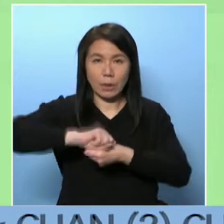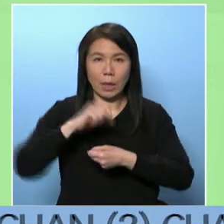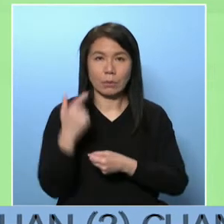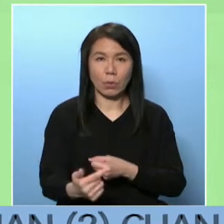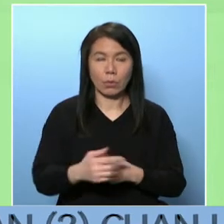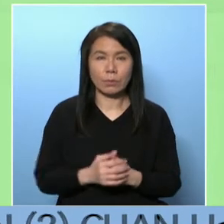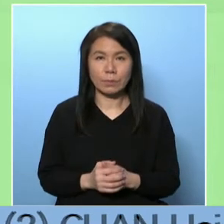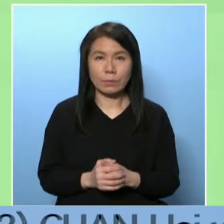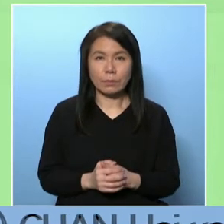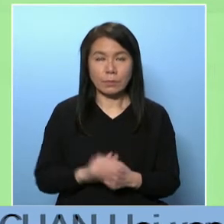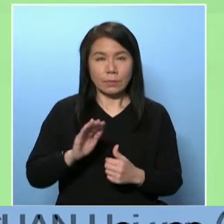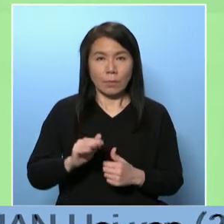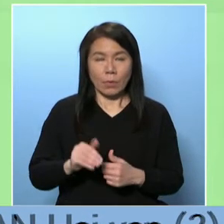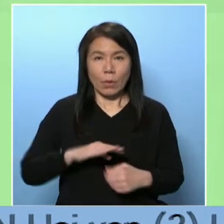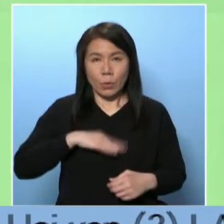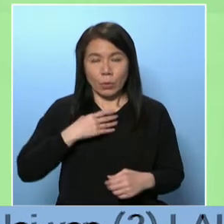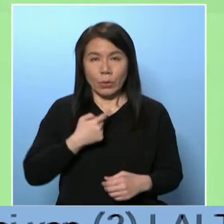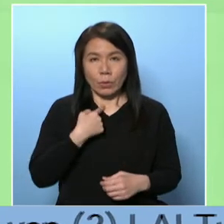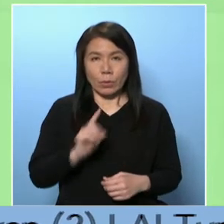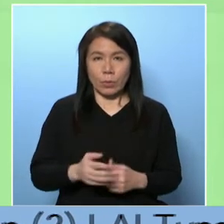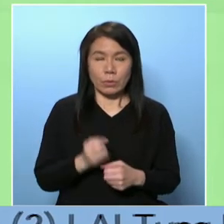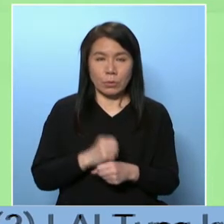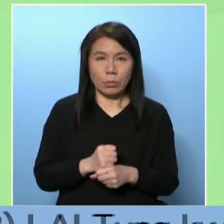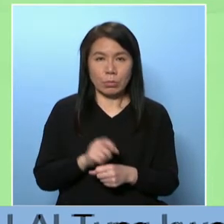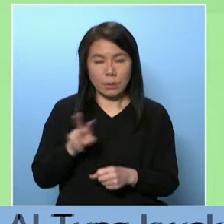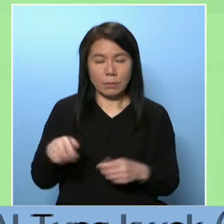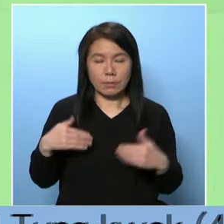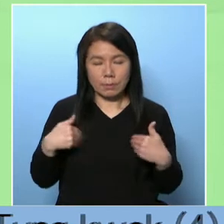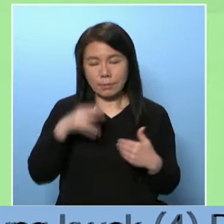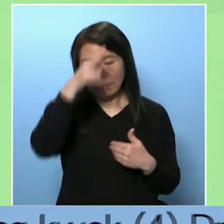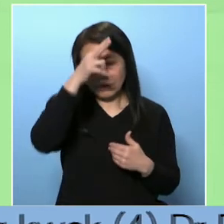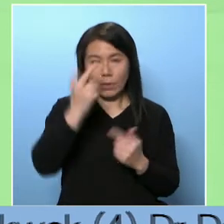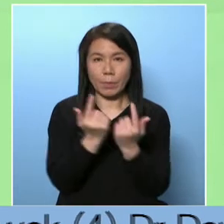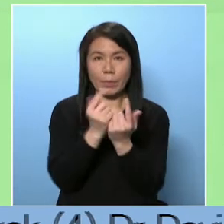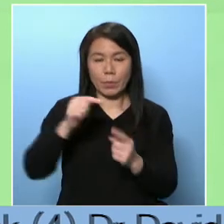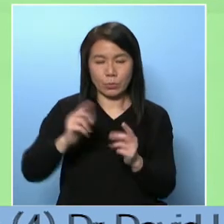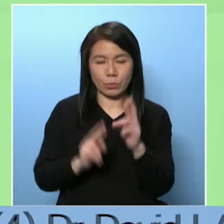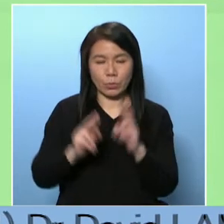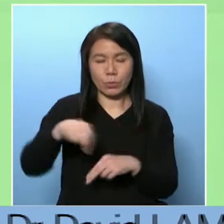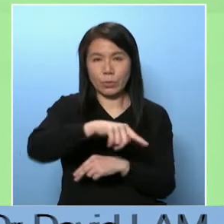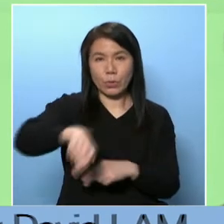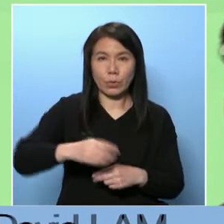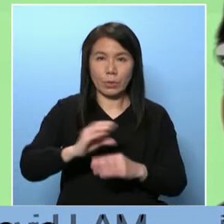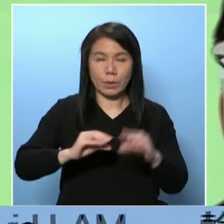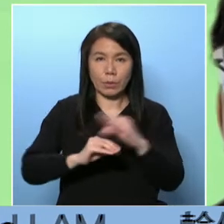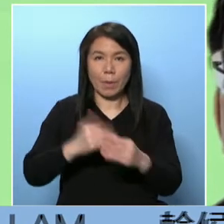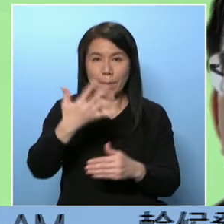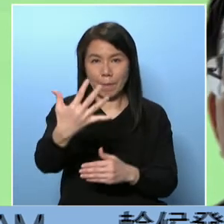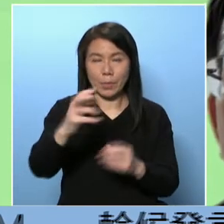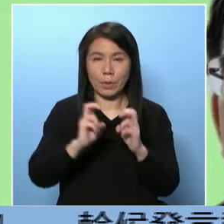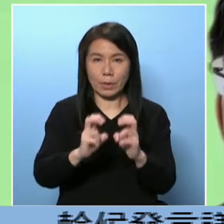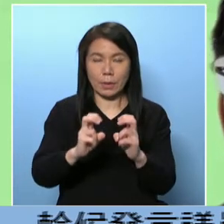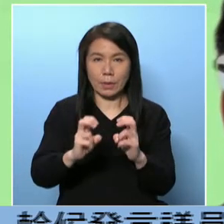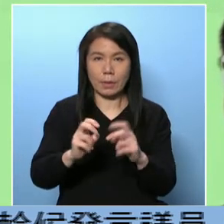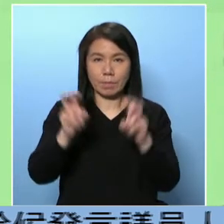we will have to ensure that facilities will be improved in tandem in order to meet those needs. And there